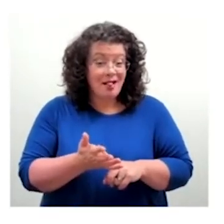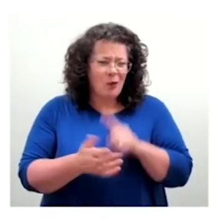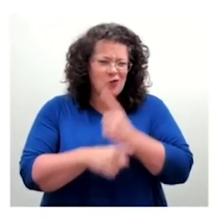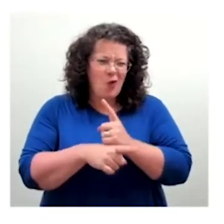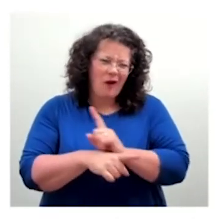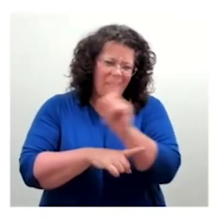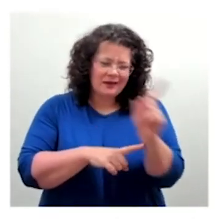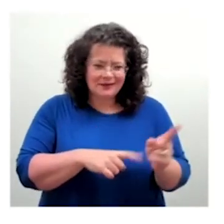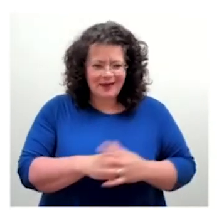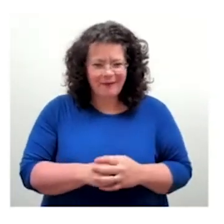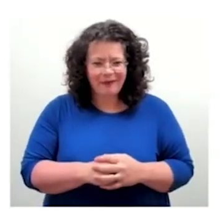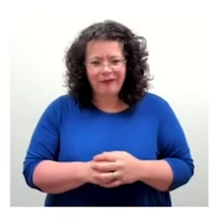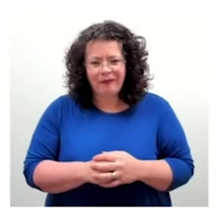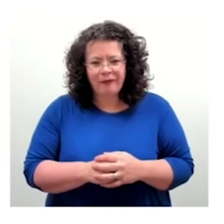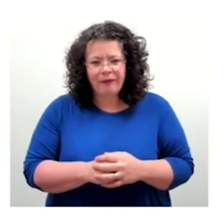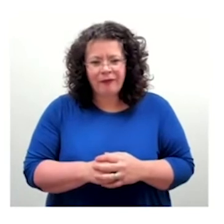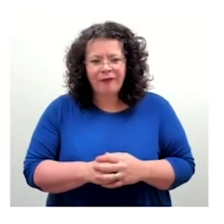Just check in with my.